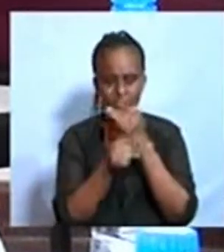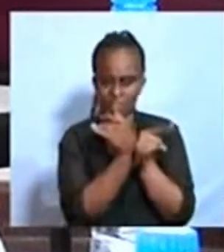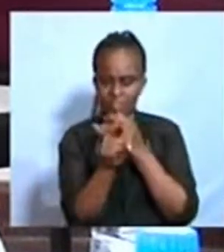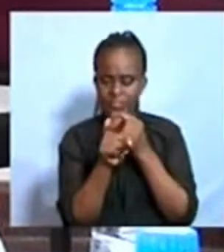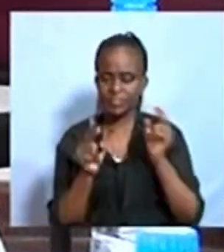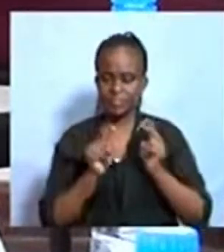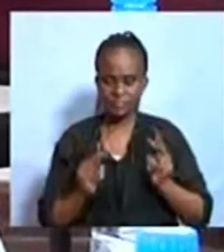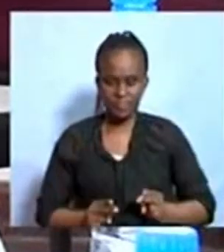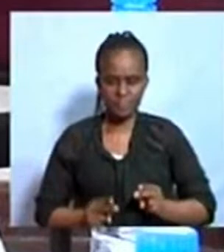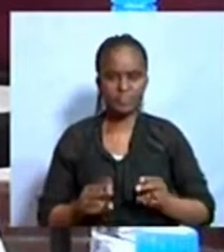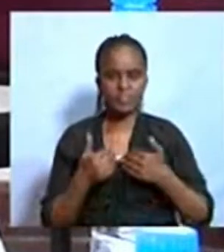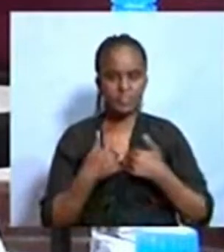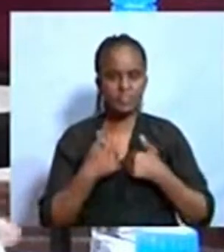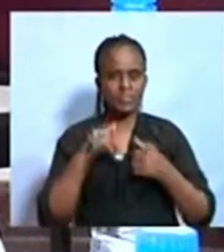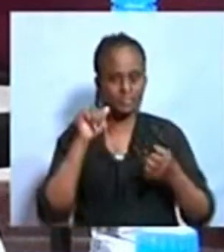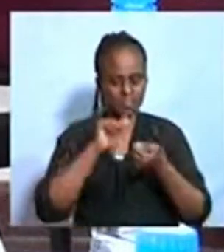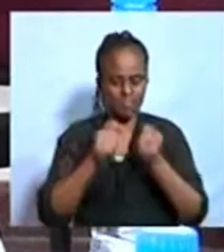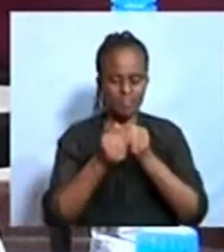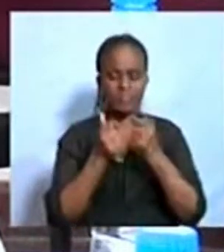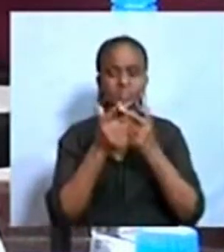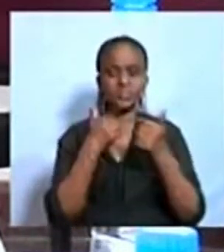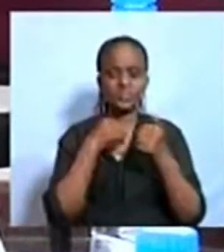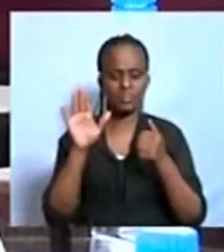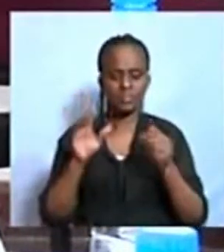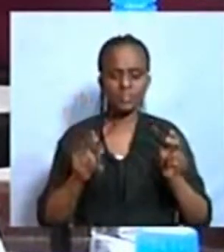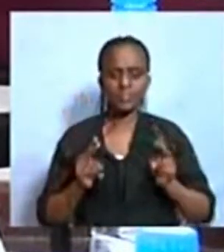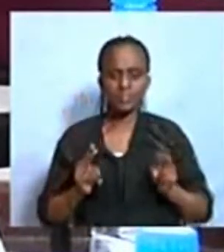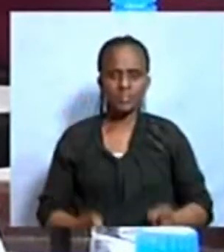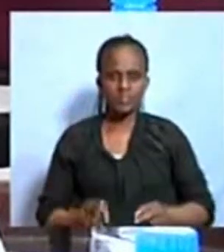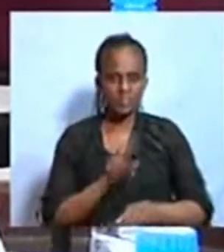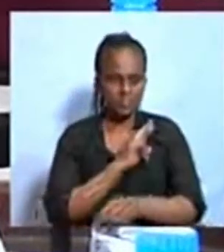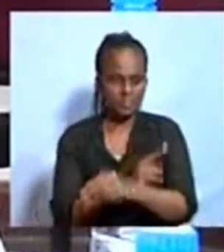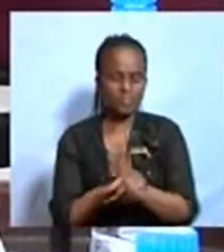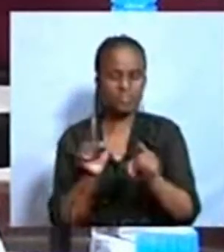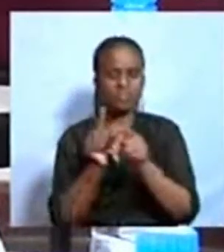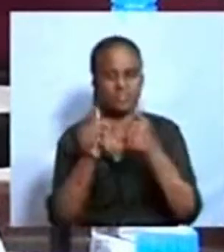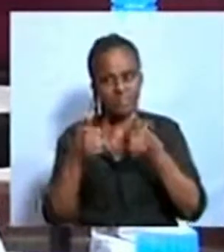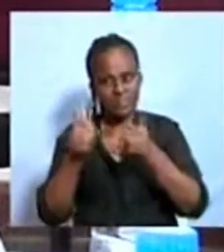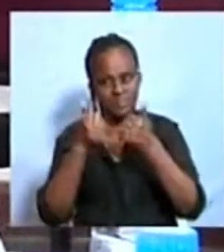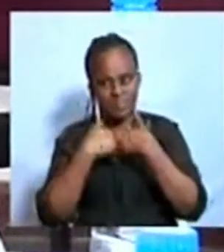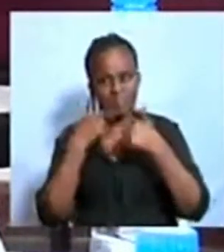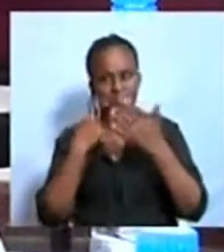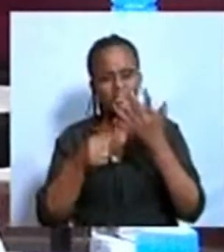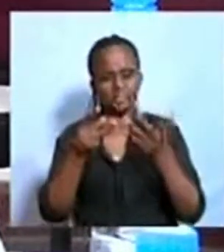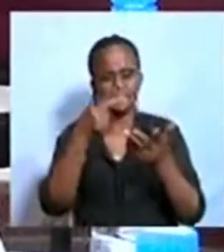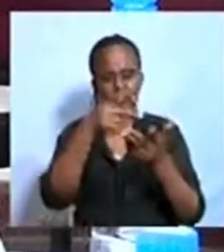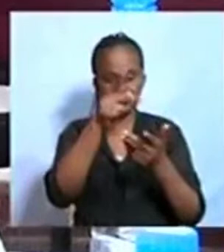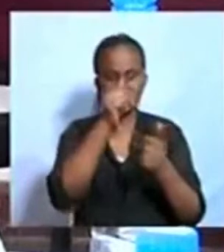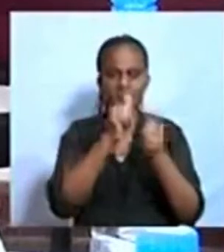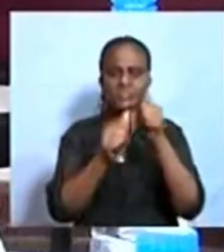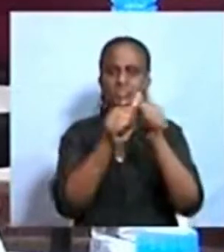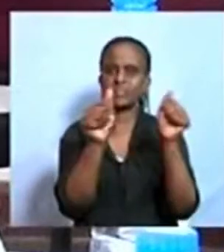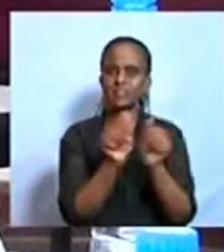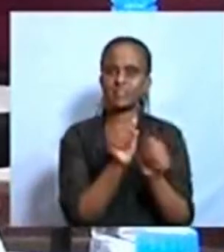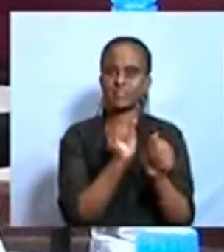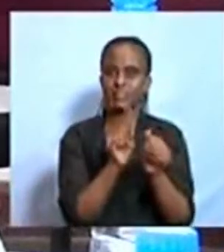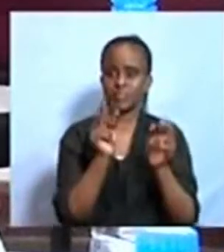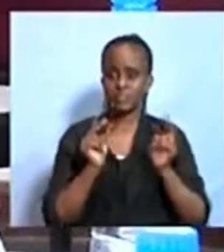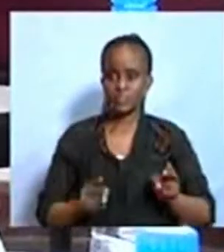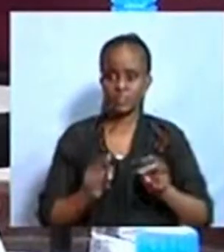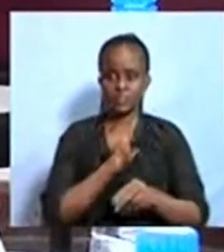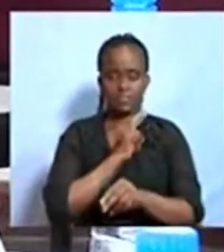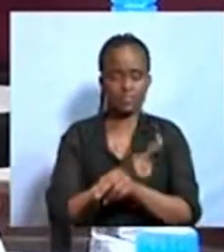health facility has got a shortage of human resource, and so they have to prioritize which areas. Human